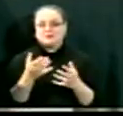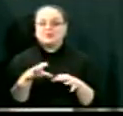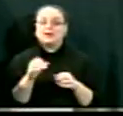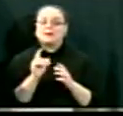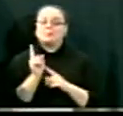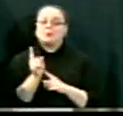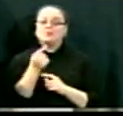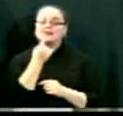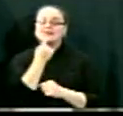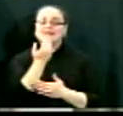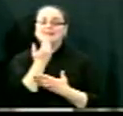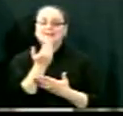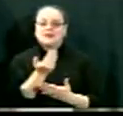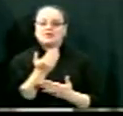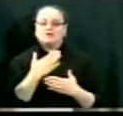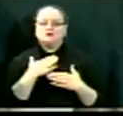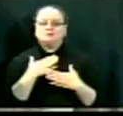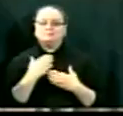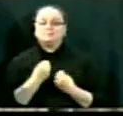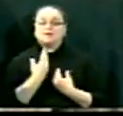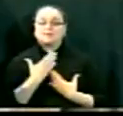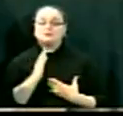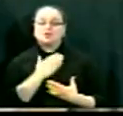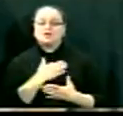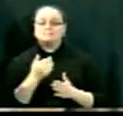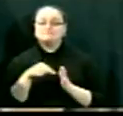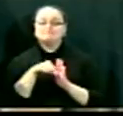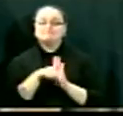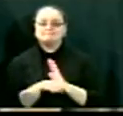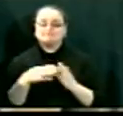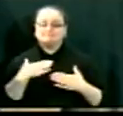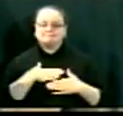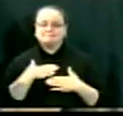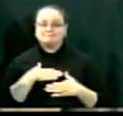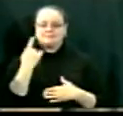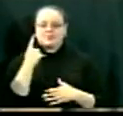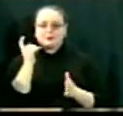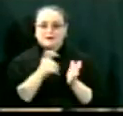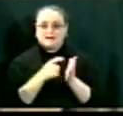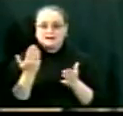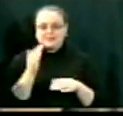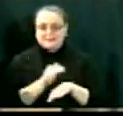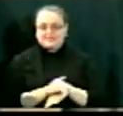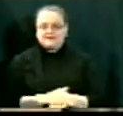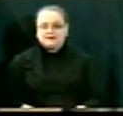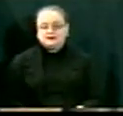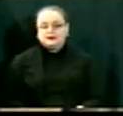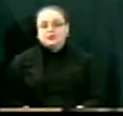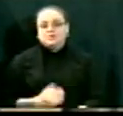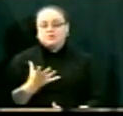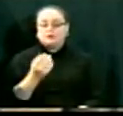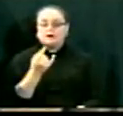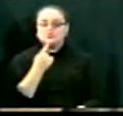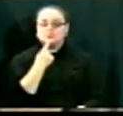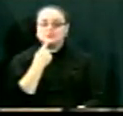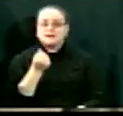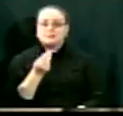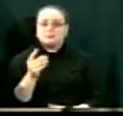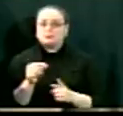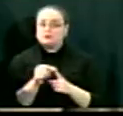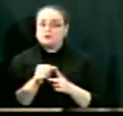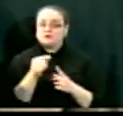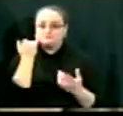just to say thank you and express our deepest appreciation by recognizing you this evening. And we want you to say a few words if